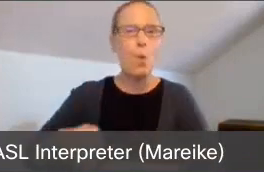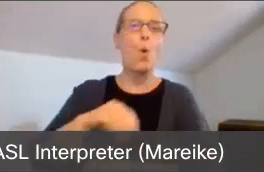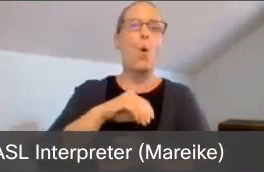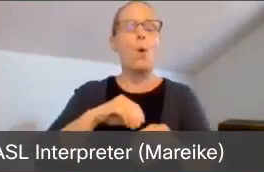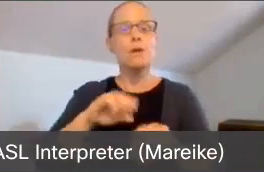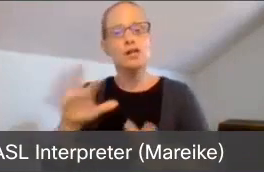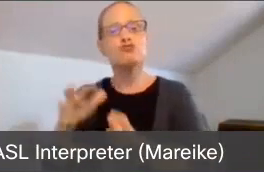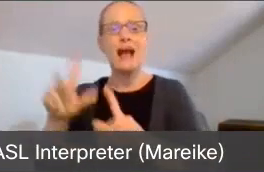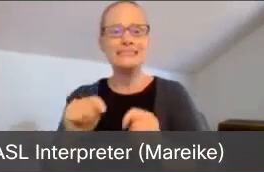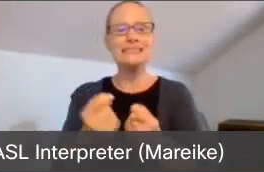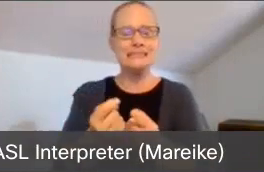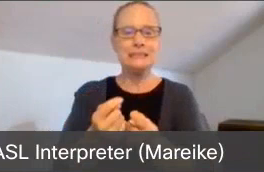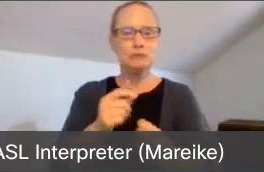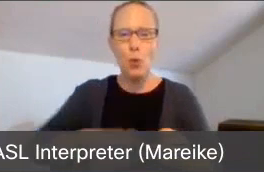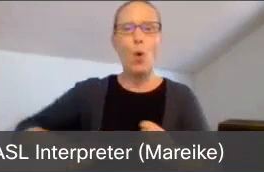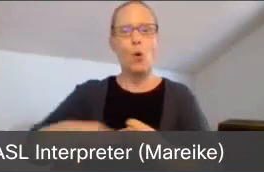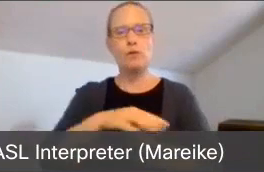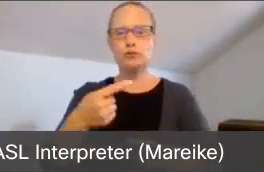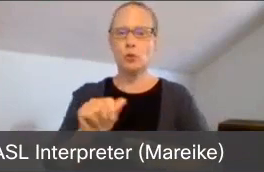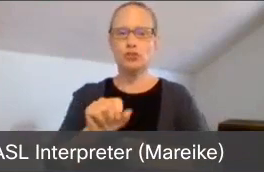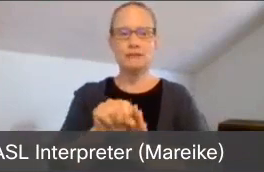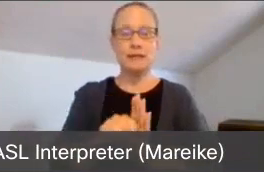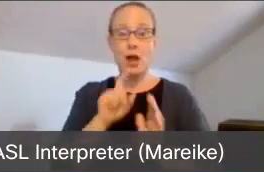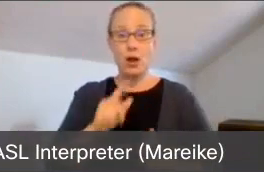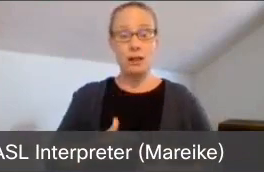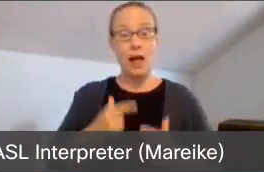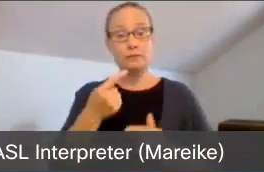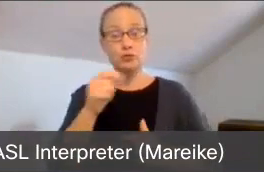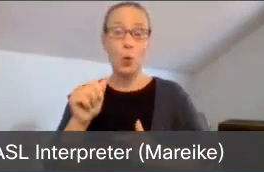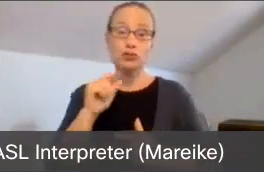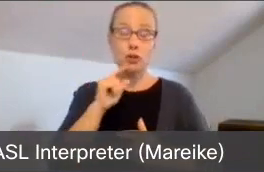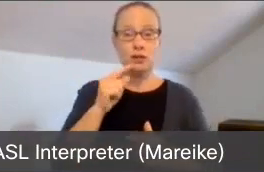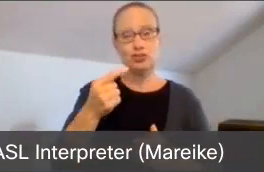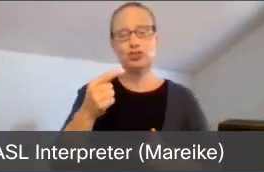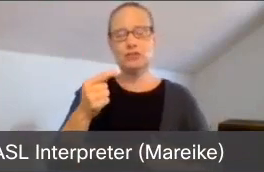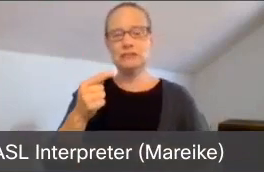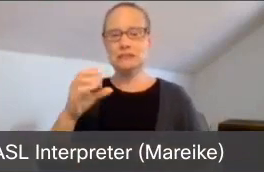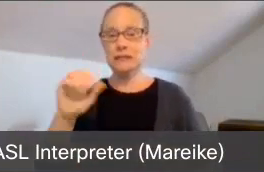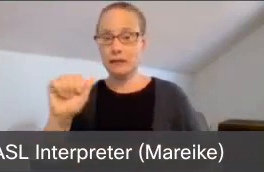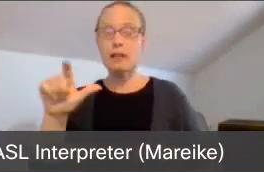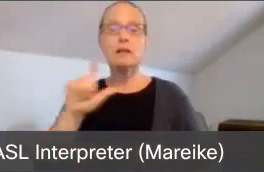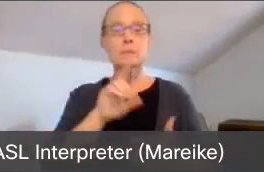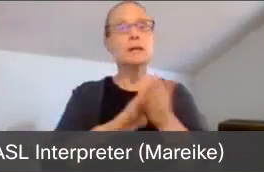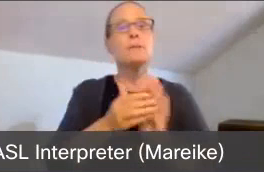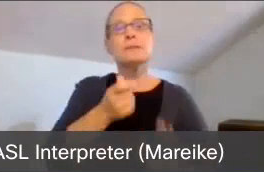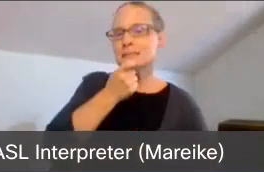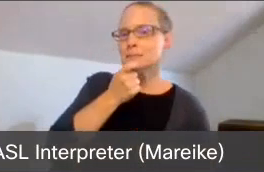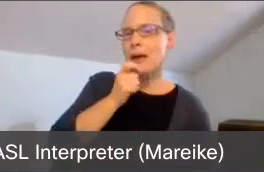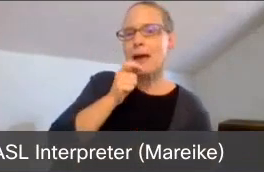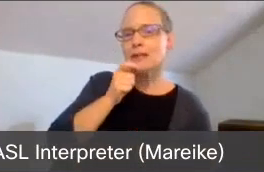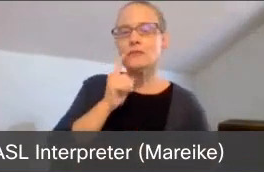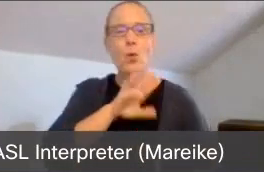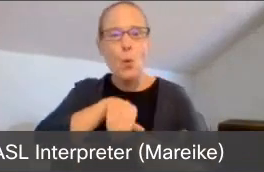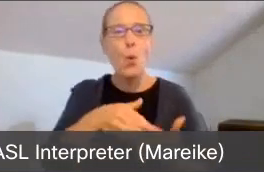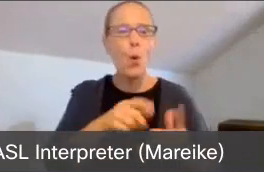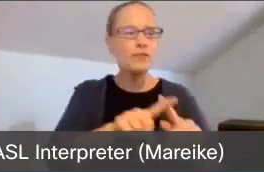state. Our live Georgia Crisis and Access line also became a dispatch for all of those